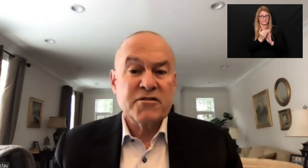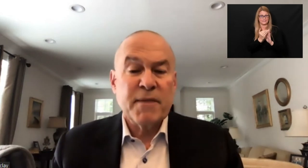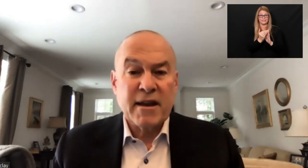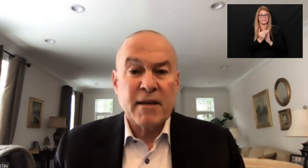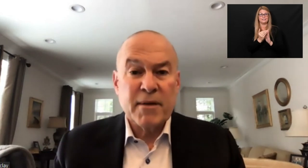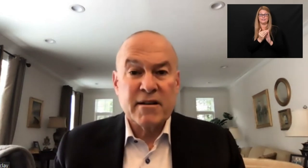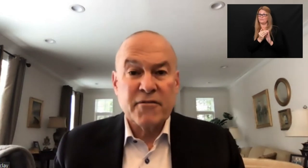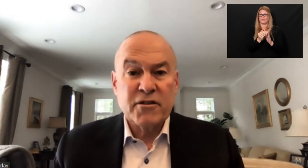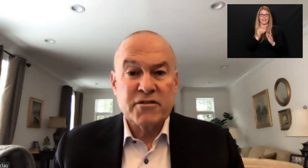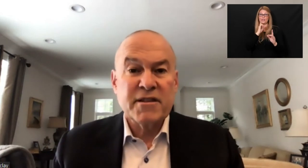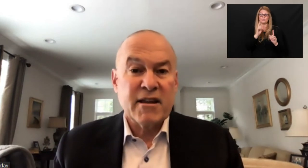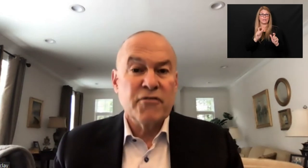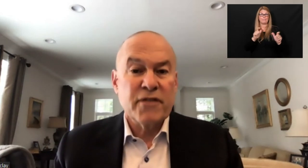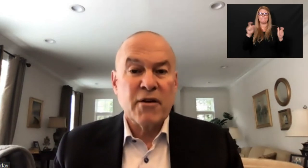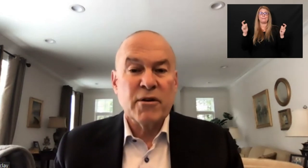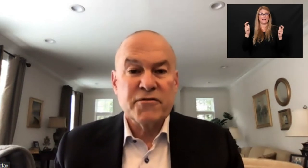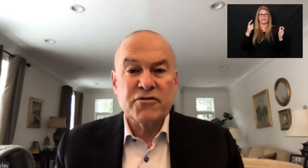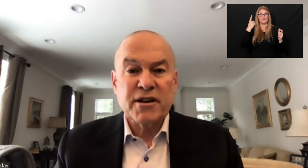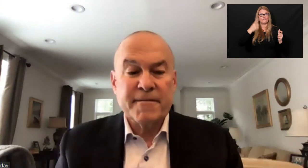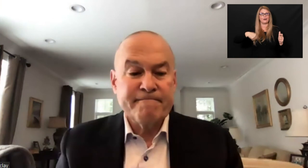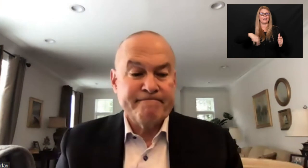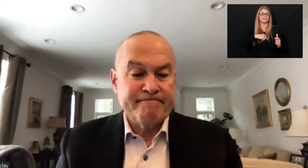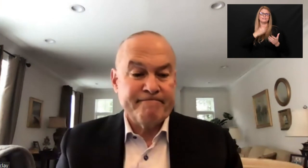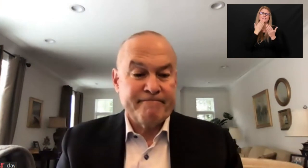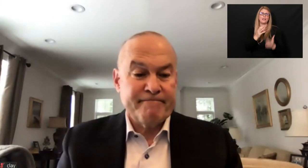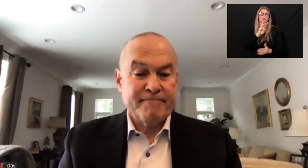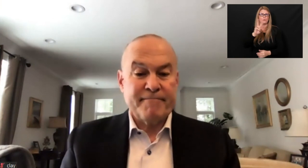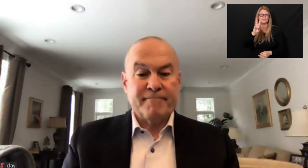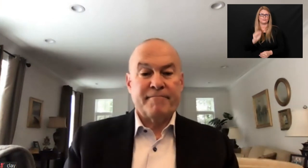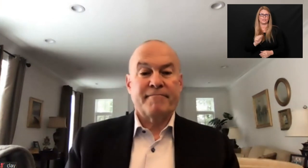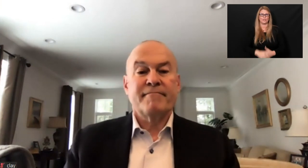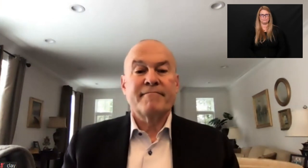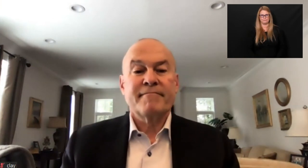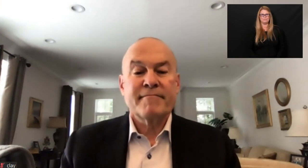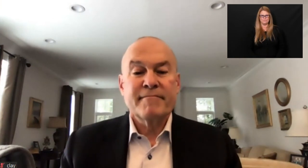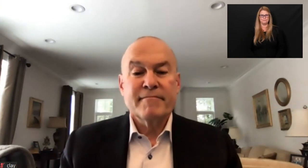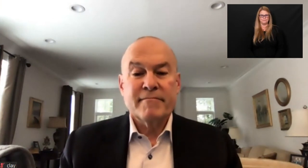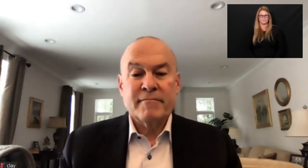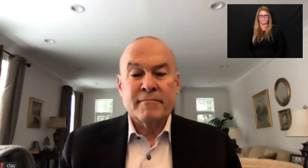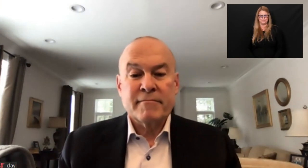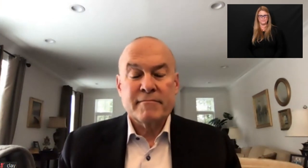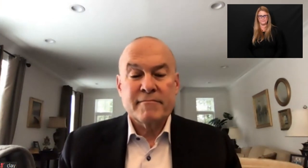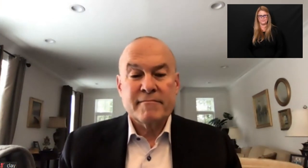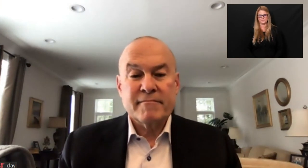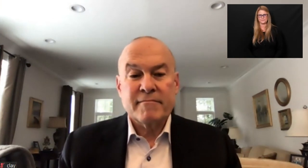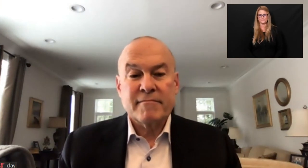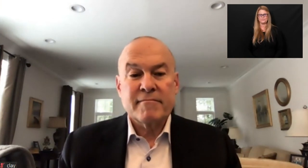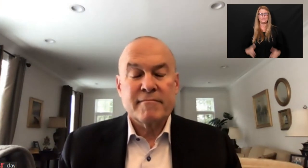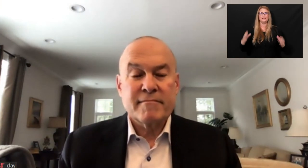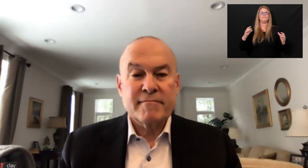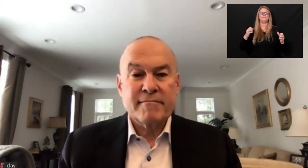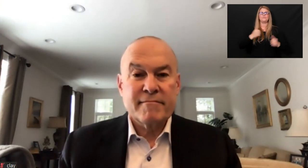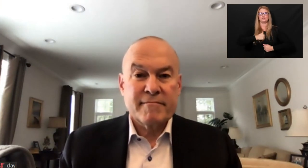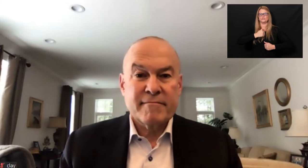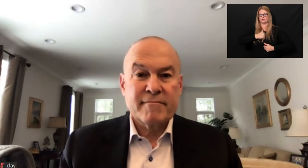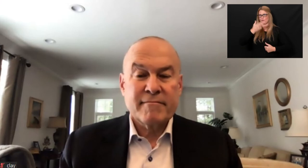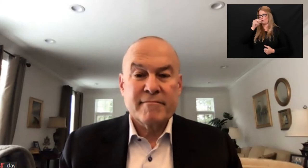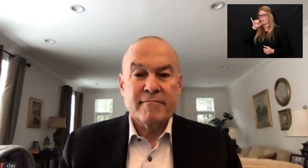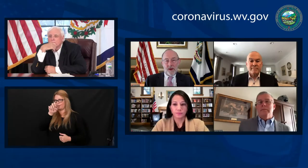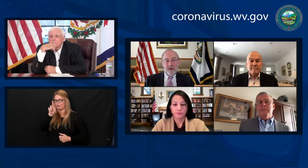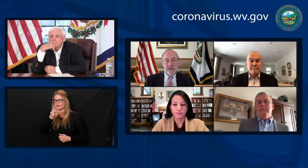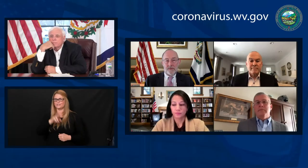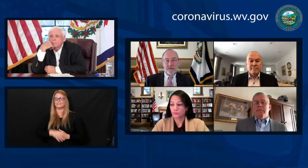think it's making a big difference. And thank you for that, West Virginia. All right, thank you, Dr. Marsh. Next, we'll go to retired Major General Jim Hoyer, the director of the